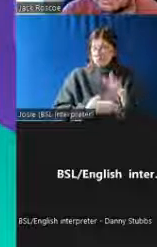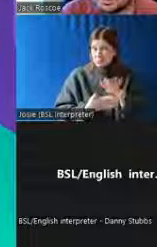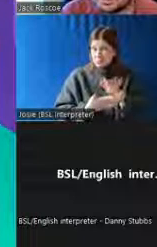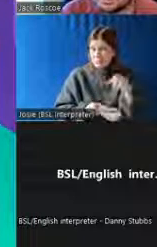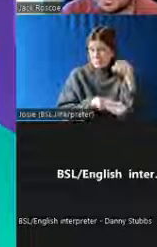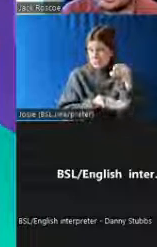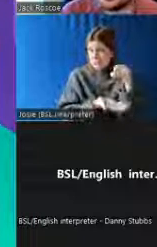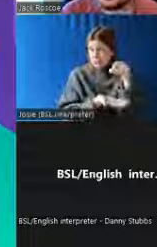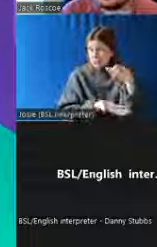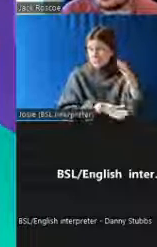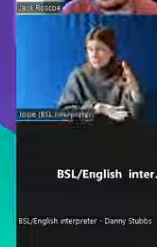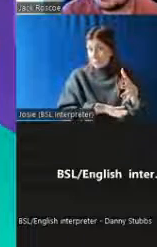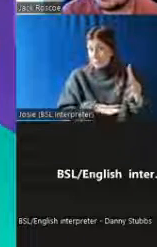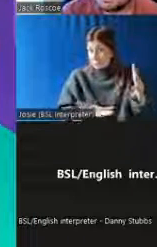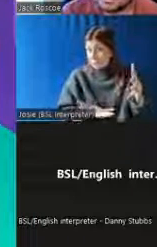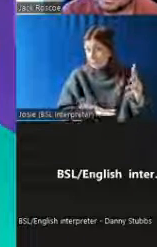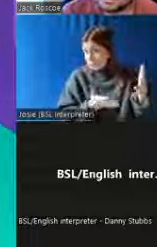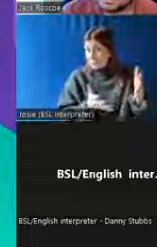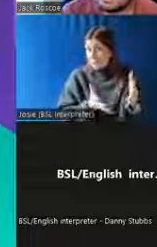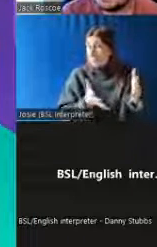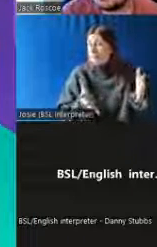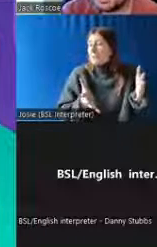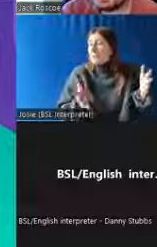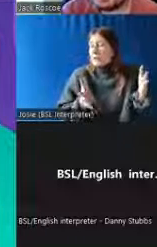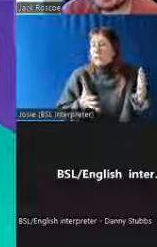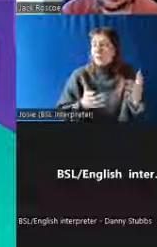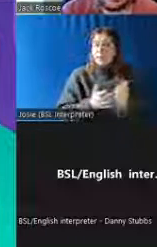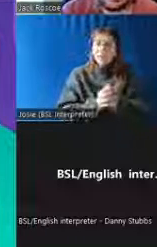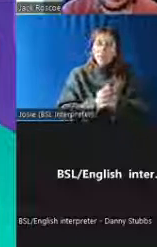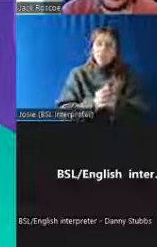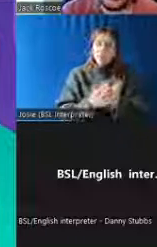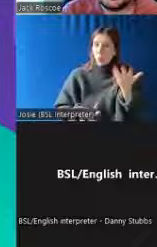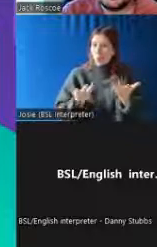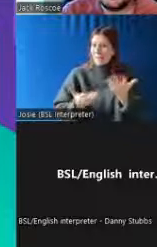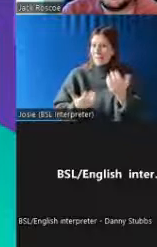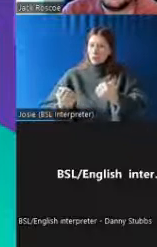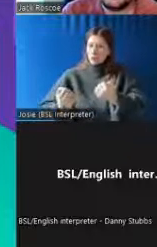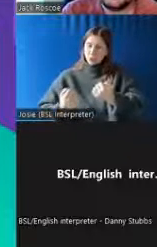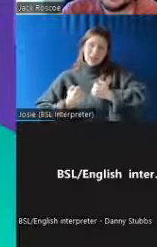it's a lot bigger than anything that most of us will be working on, but bear with me.